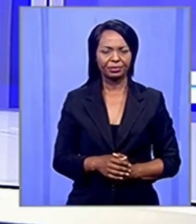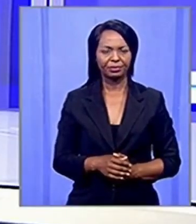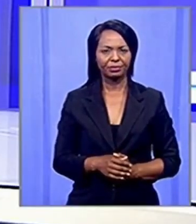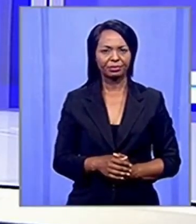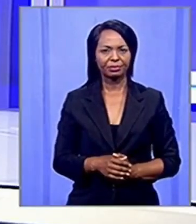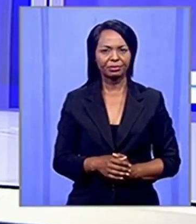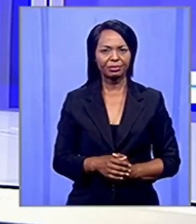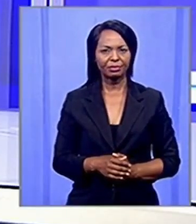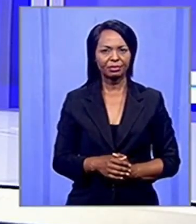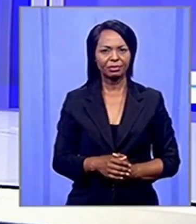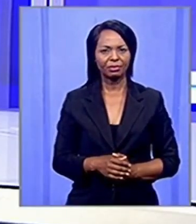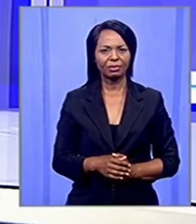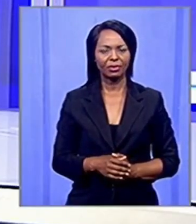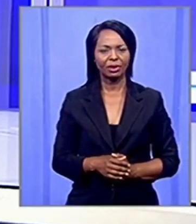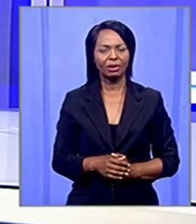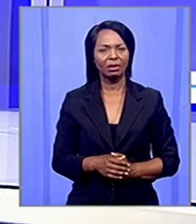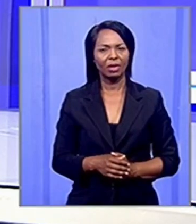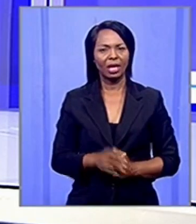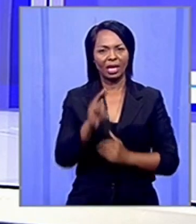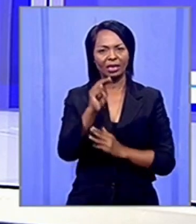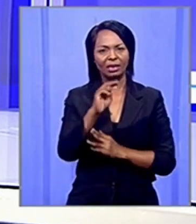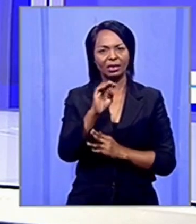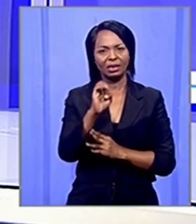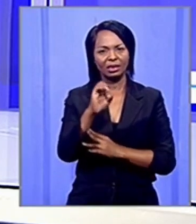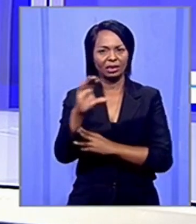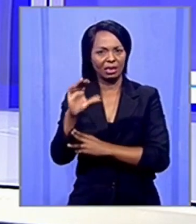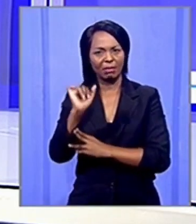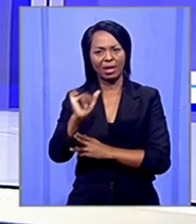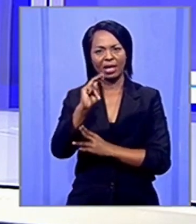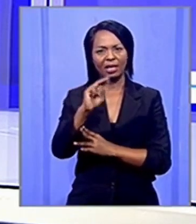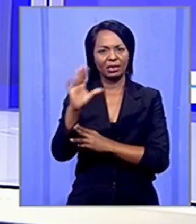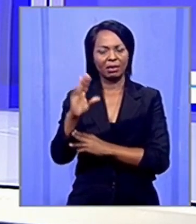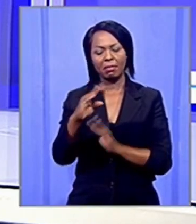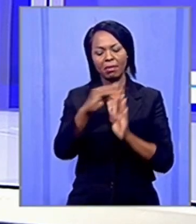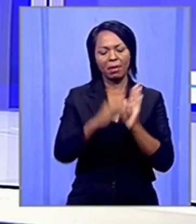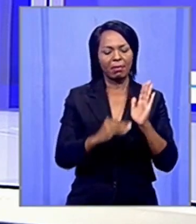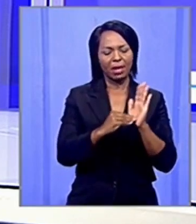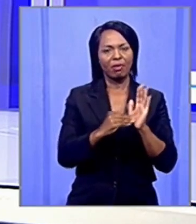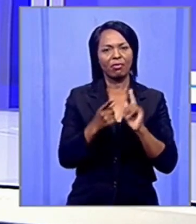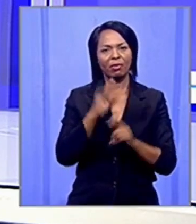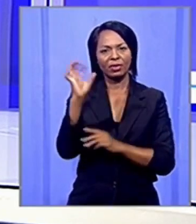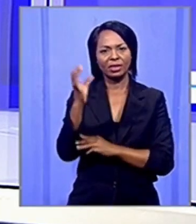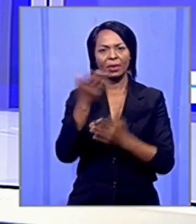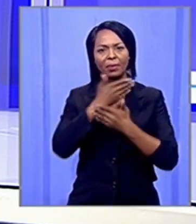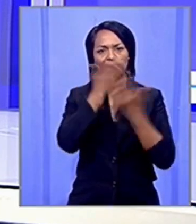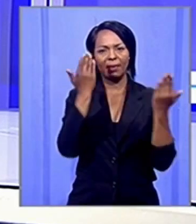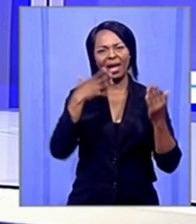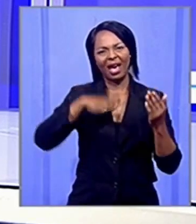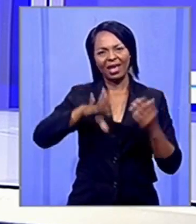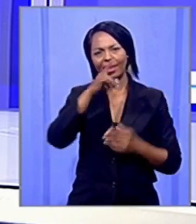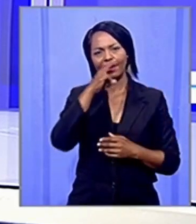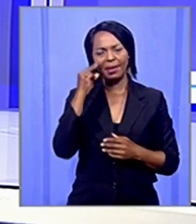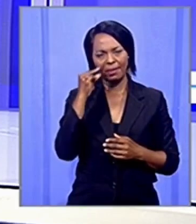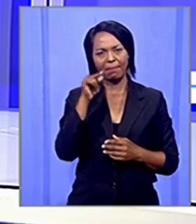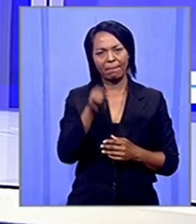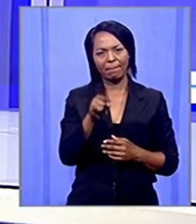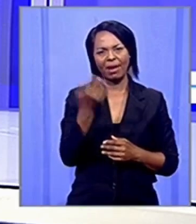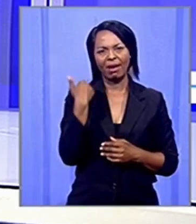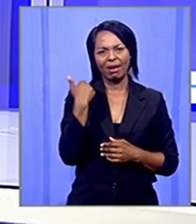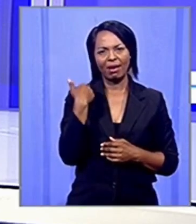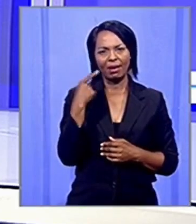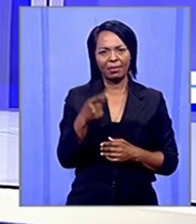Ba khudusamaga bangwe ba ANC kwa Free State ga ba akarediwa mo lenaneng la porofense mme go tlhagelela maina mangwe a ba khudusamaga ba